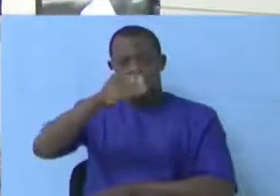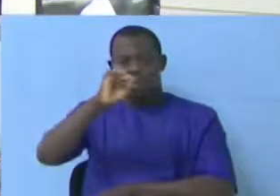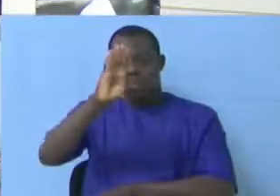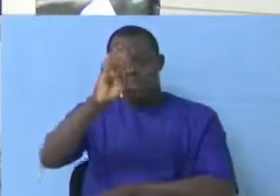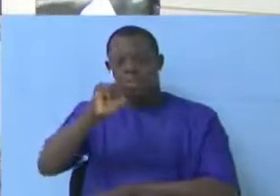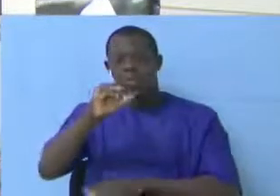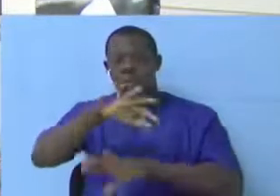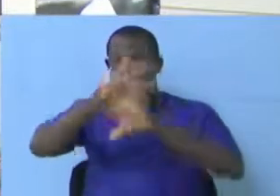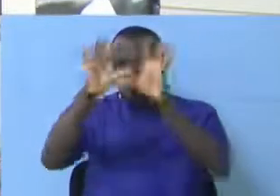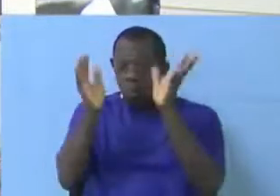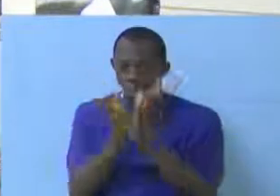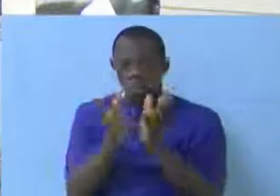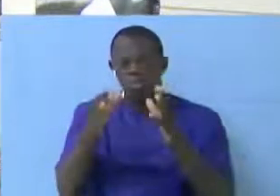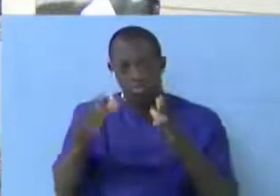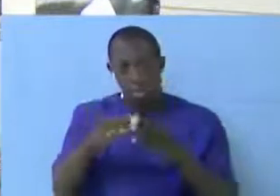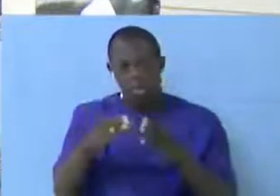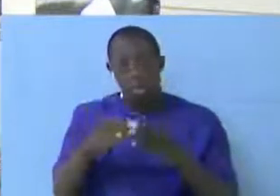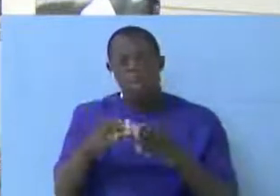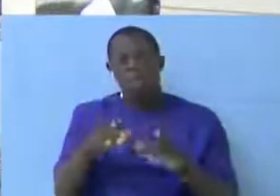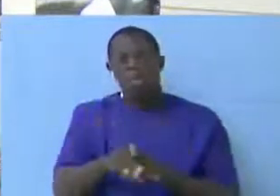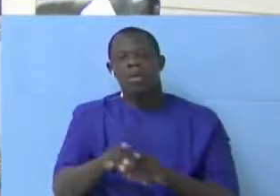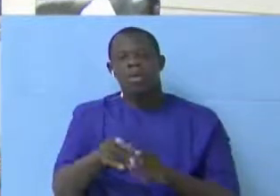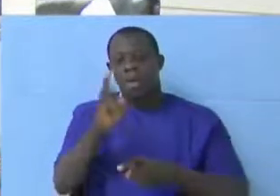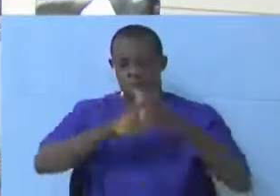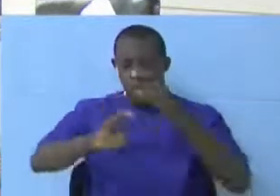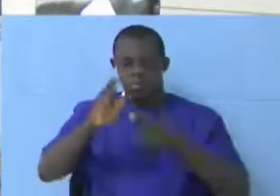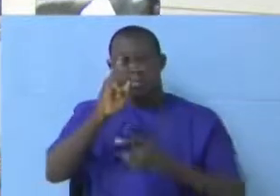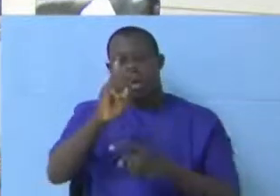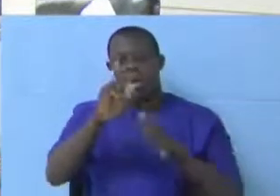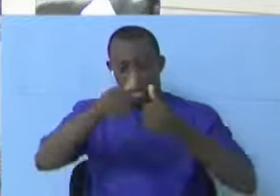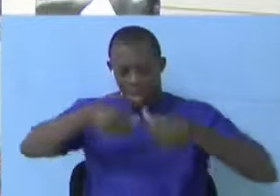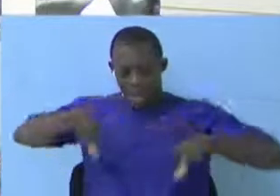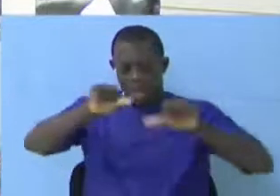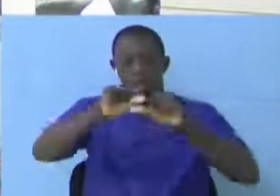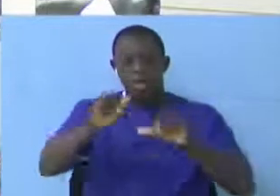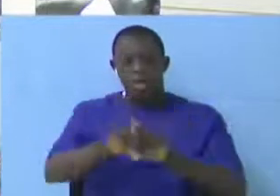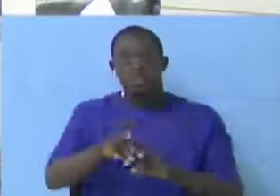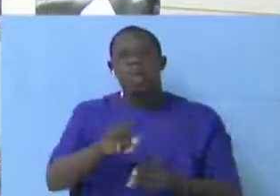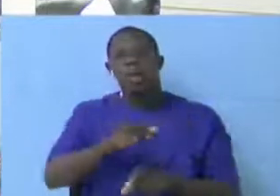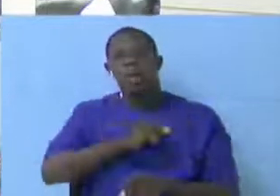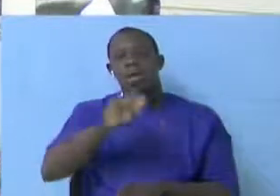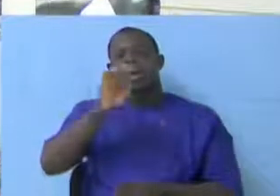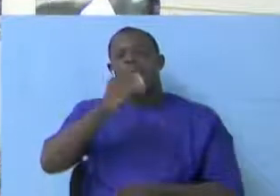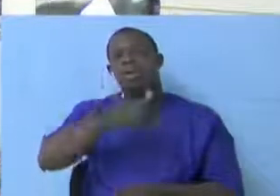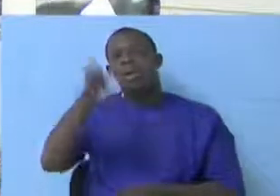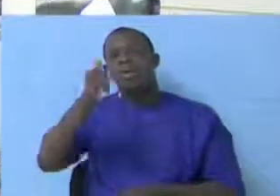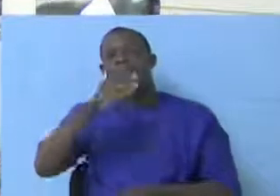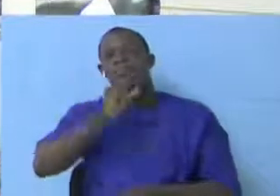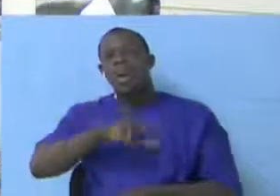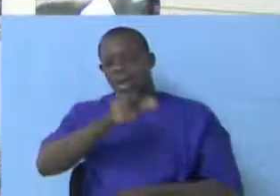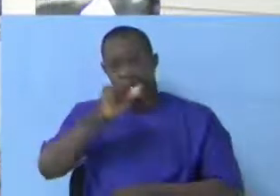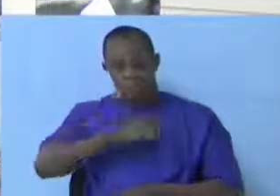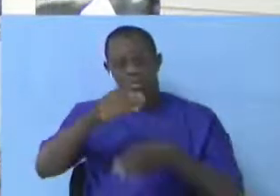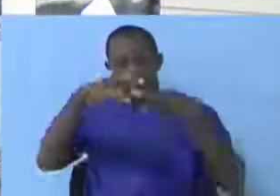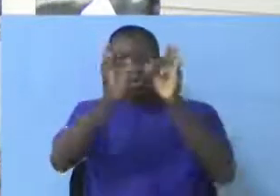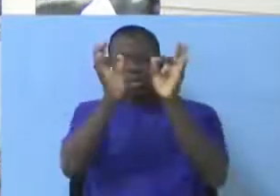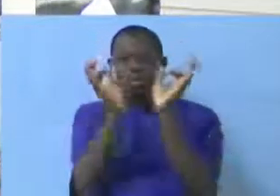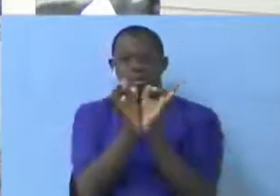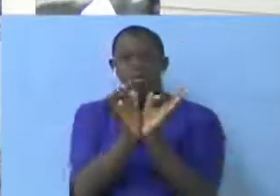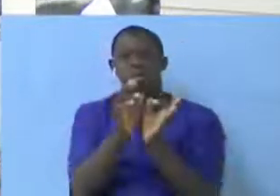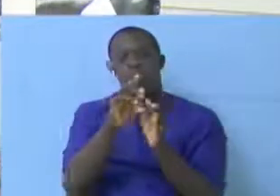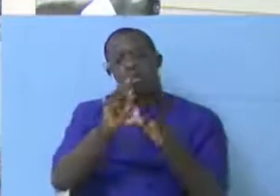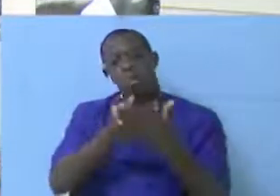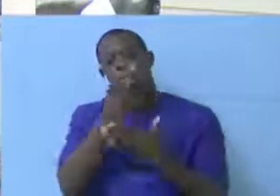together, direct to one point again. Bombarde and that team and whoever they are associated.